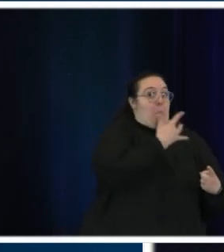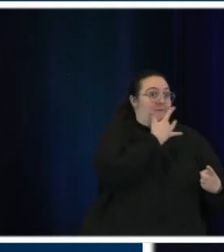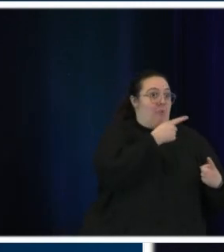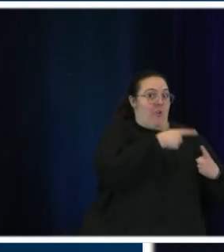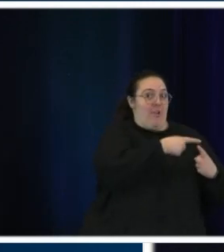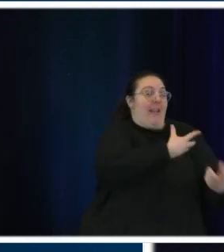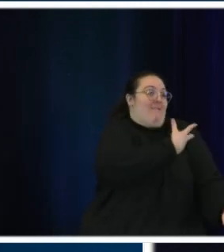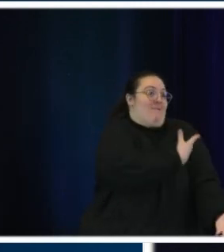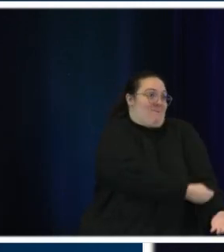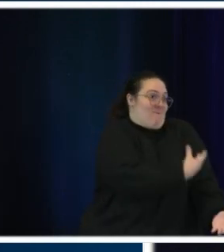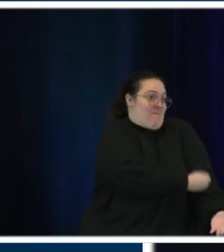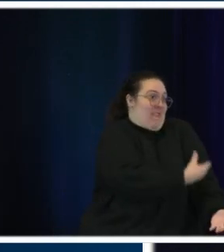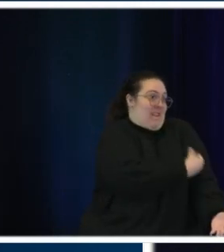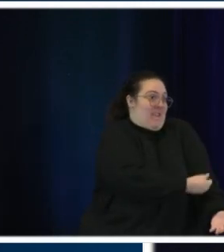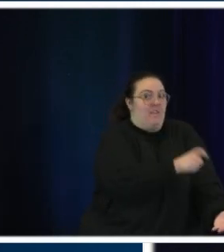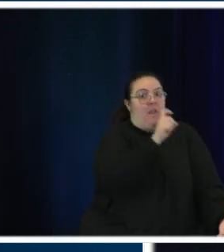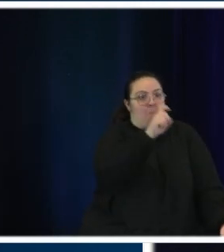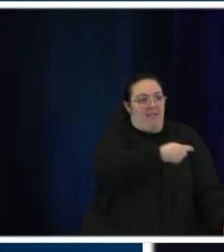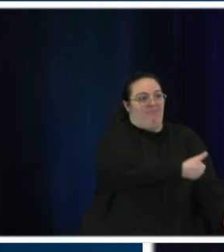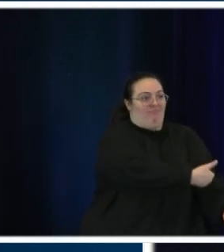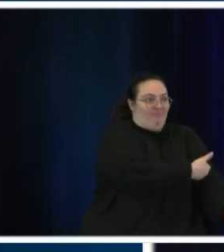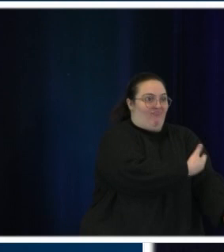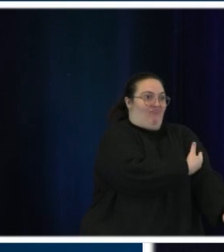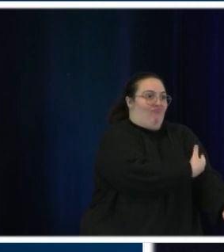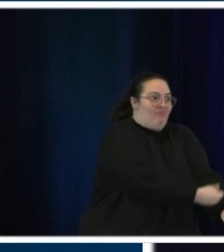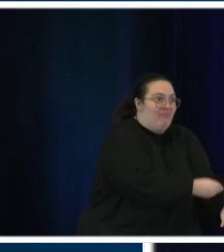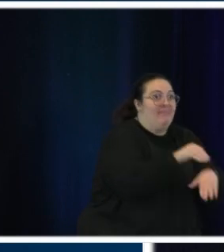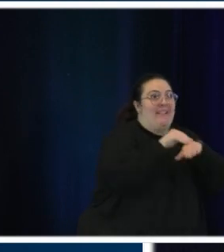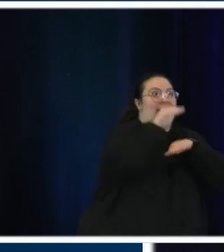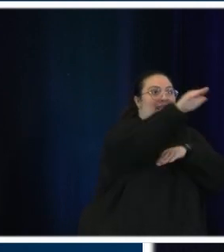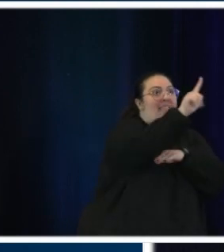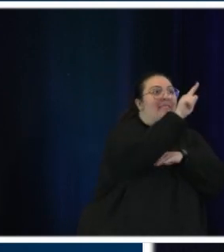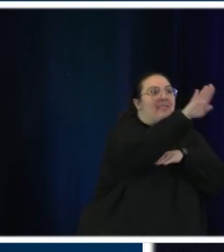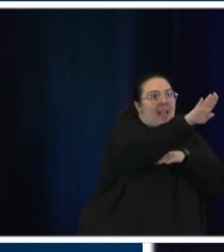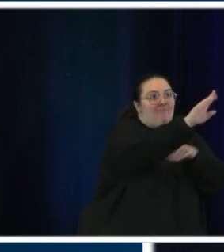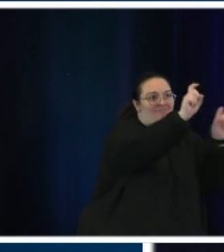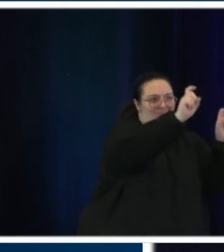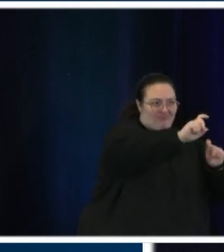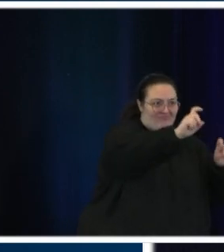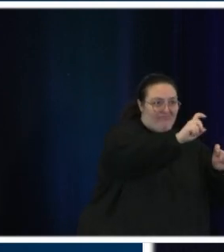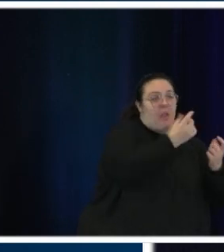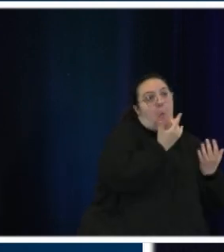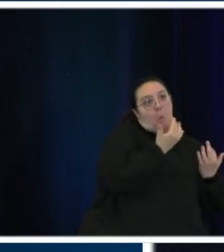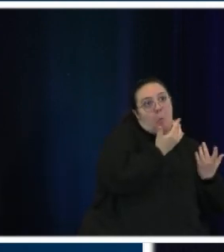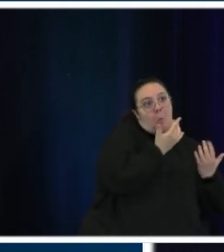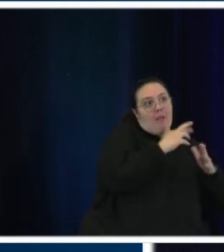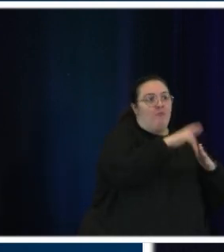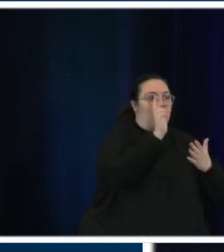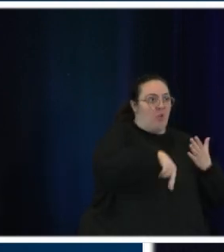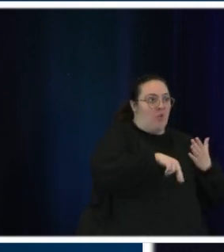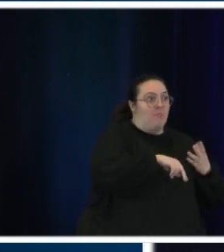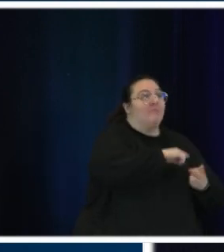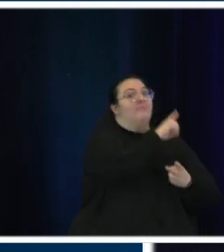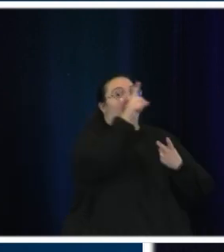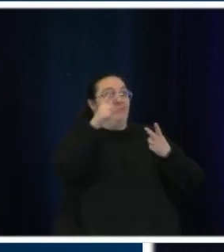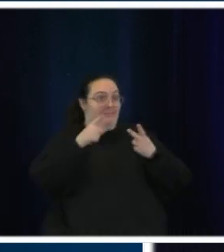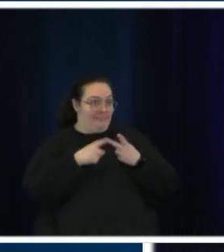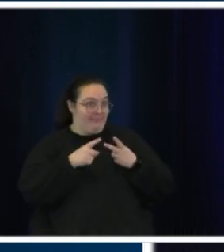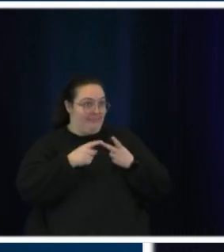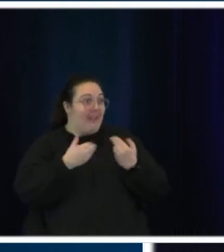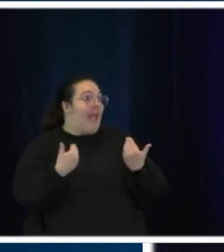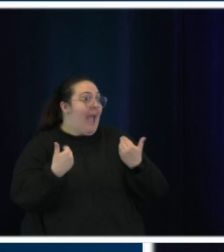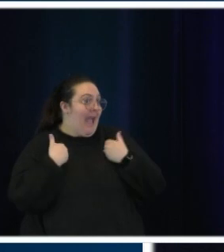draw blood from your vein, and then we do need to send it to a lab to get the numbers. But there is a